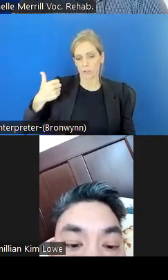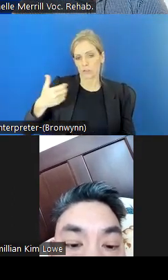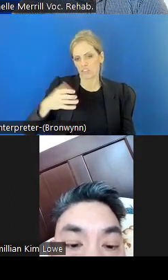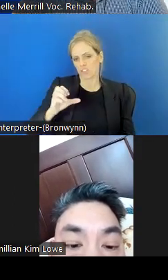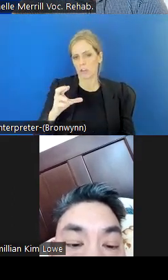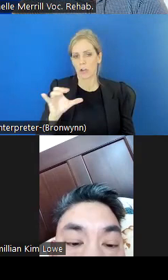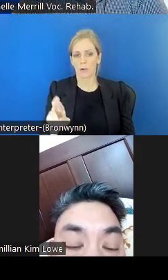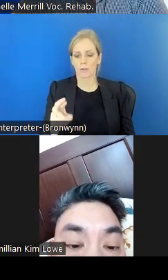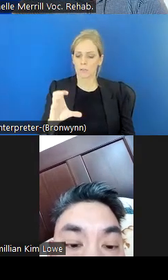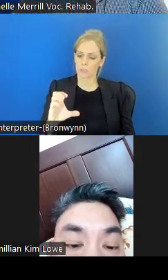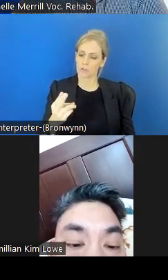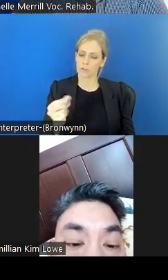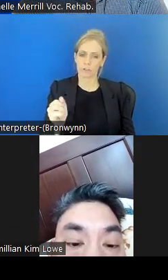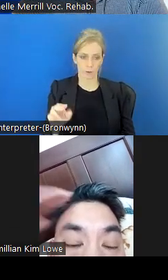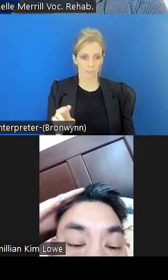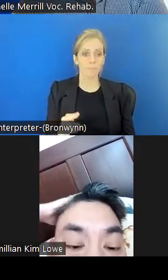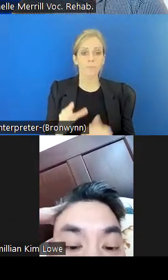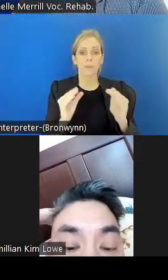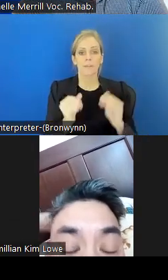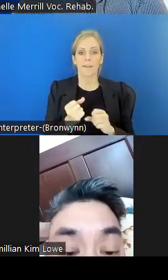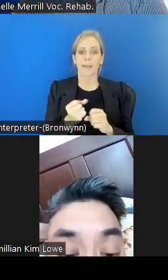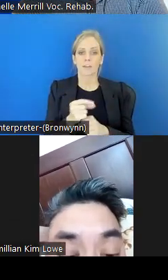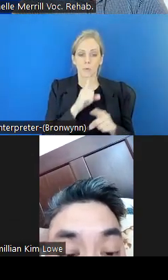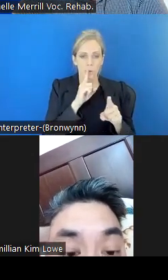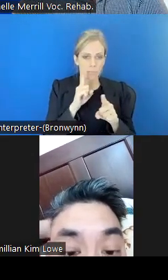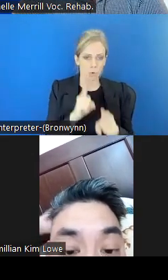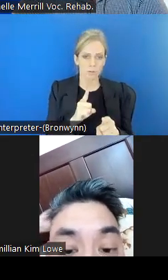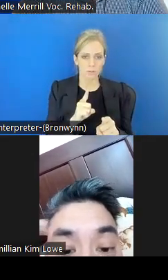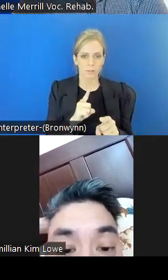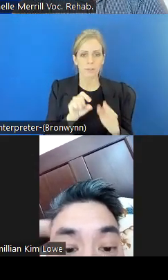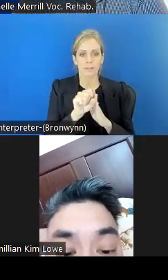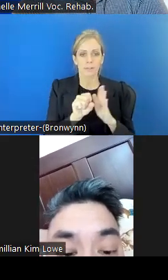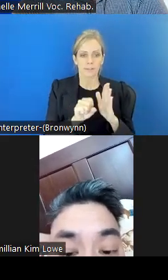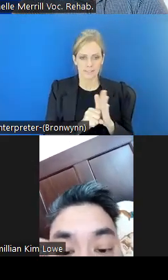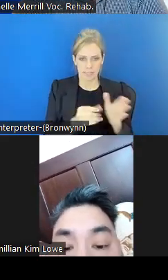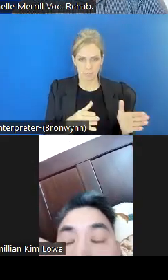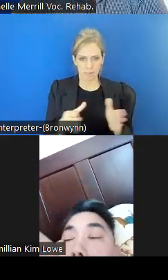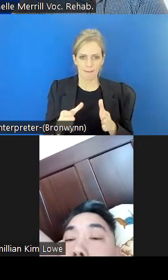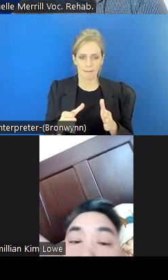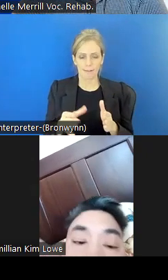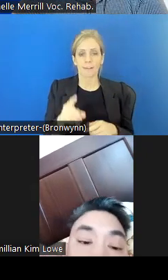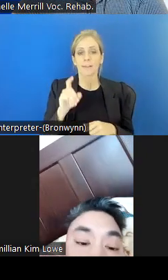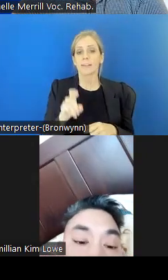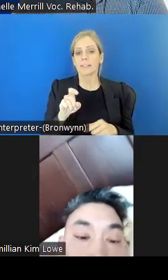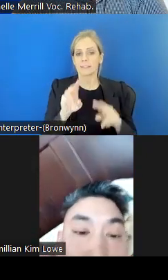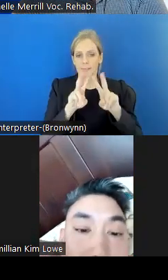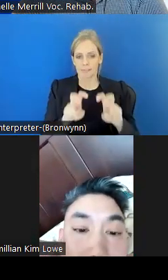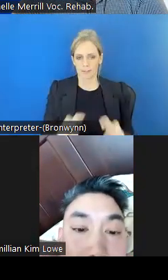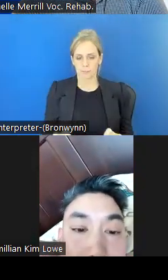In our annual reports, state plans and needs assessments. Again, you have contact information at the bottom.